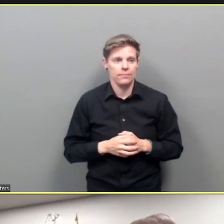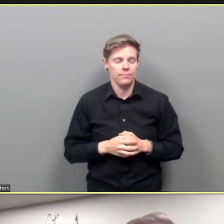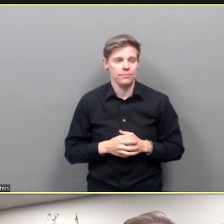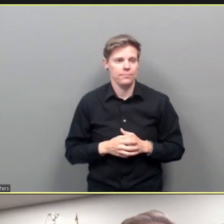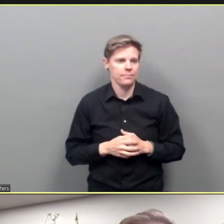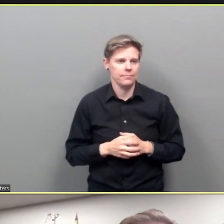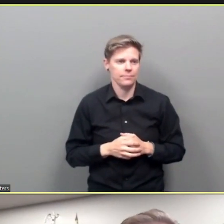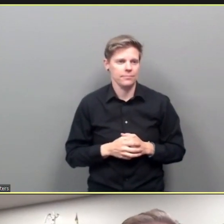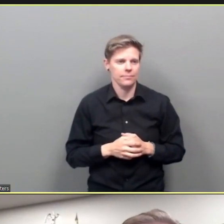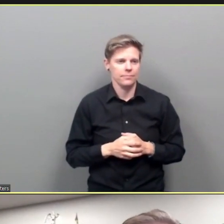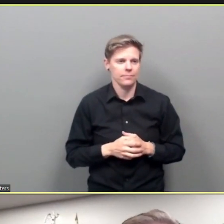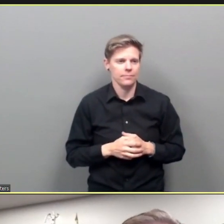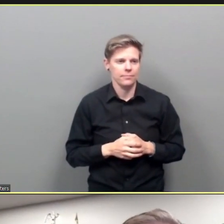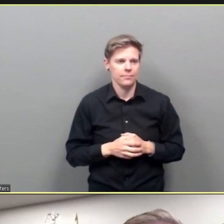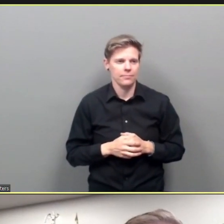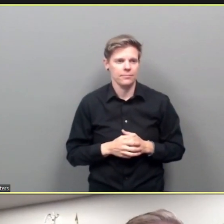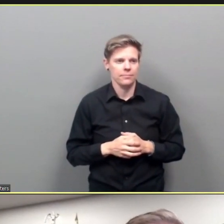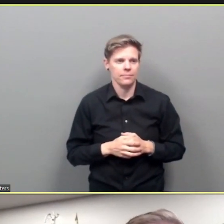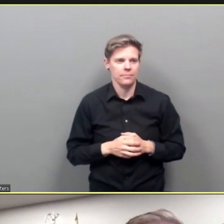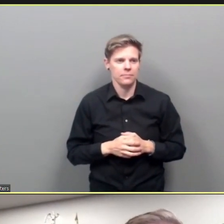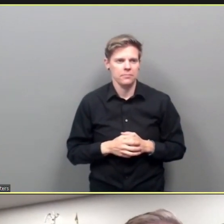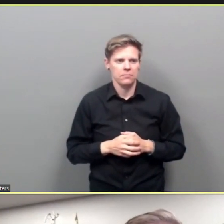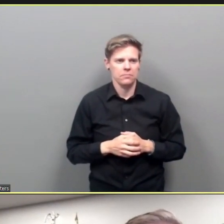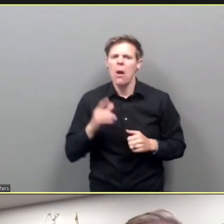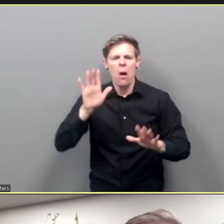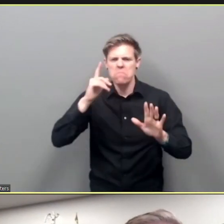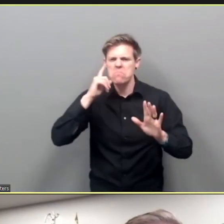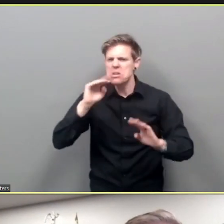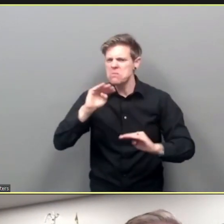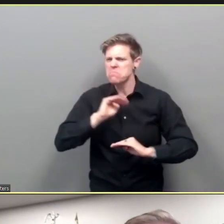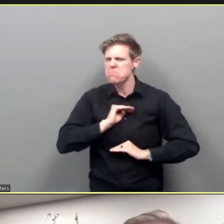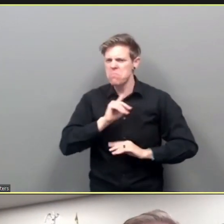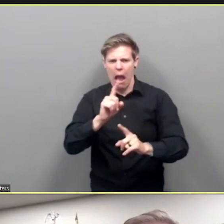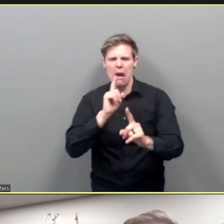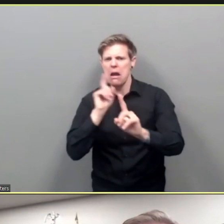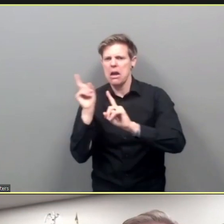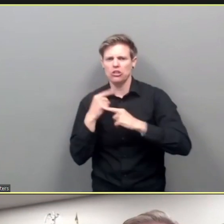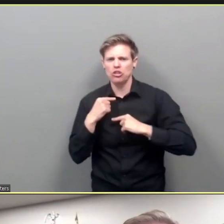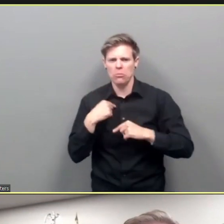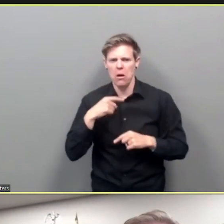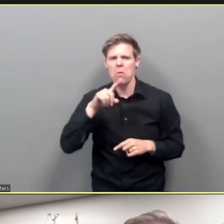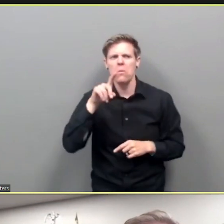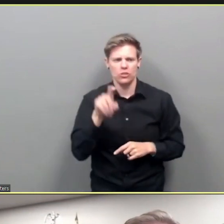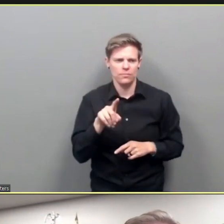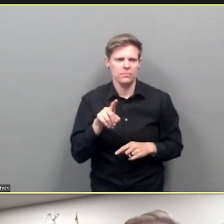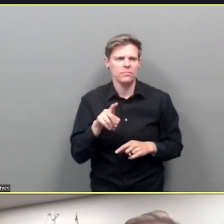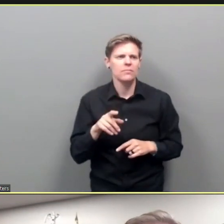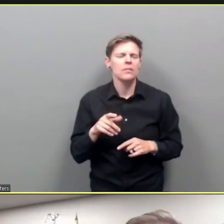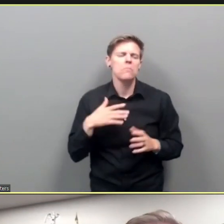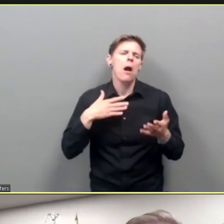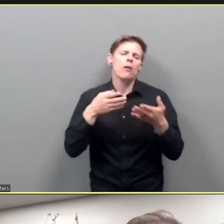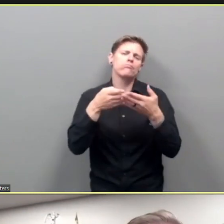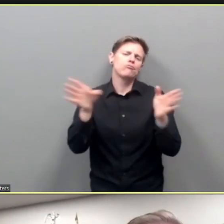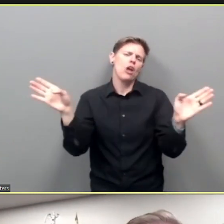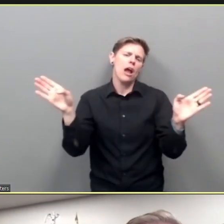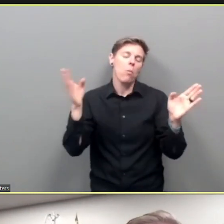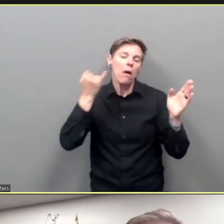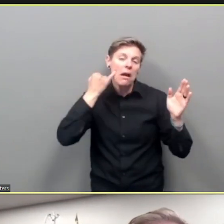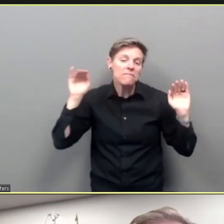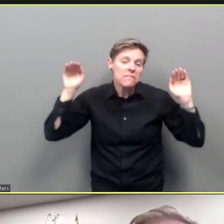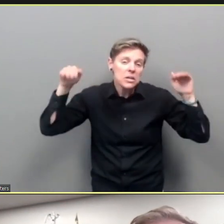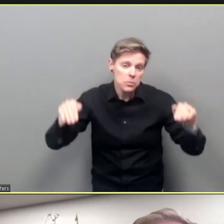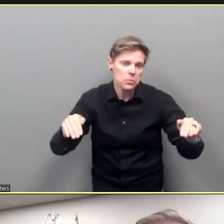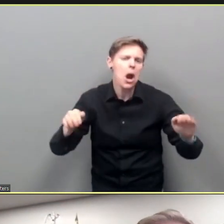I think that covers my main question. If anyone else had that data, but it was more of just kind of the general trend, if that's kind of continued. Thank